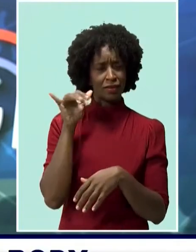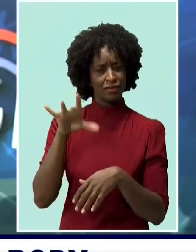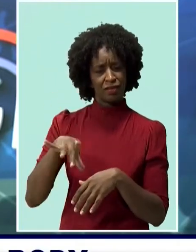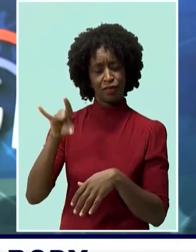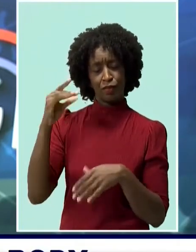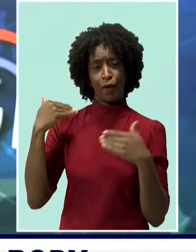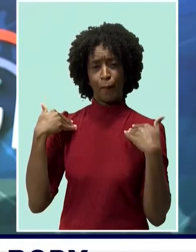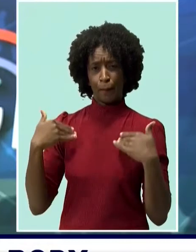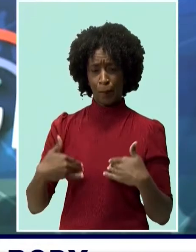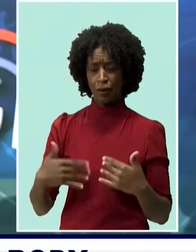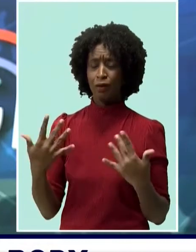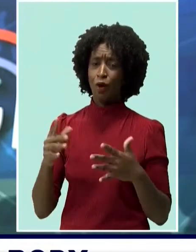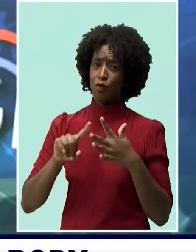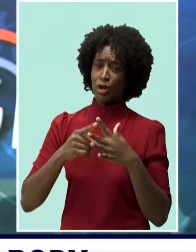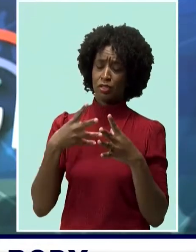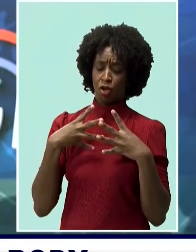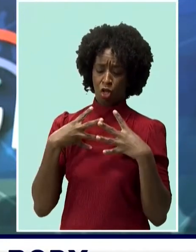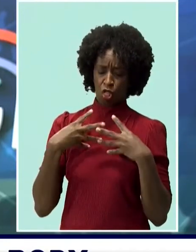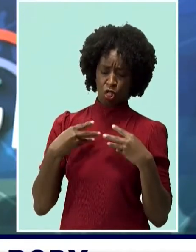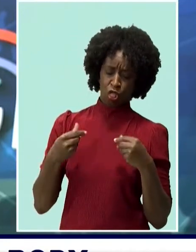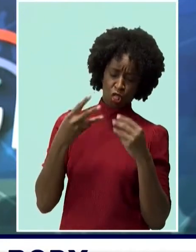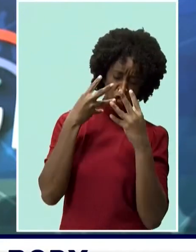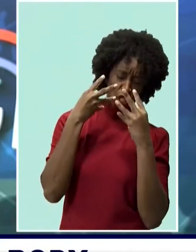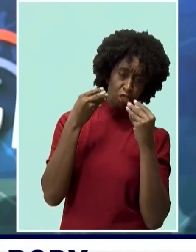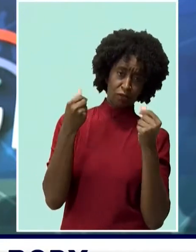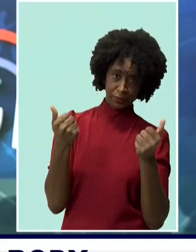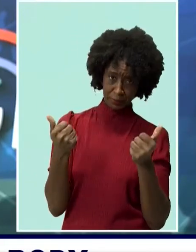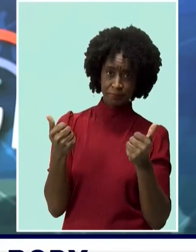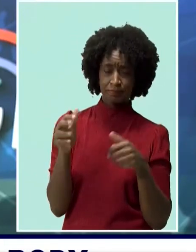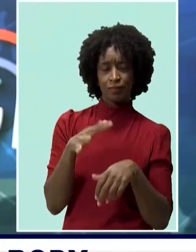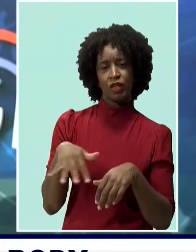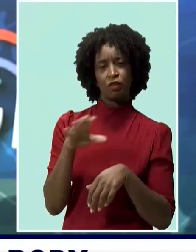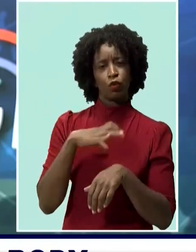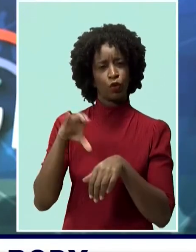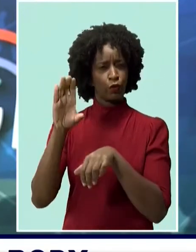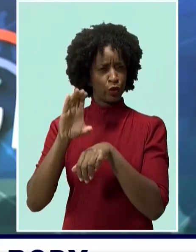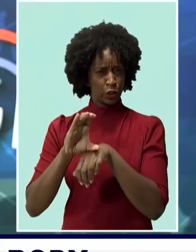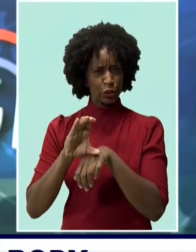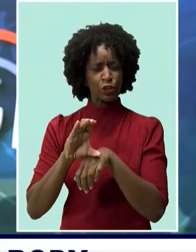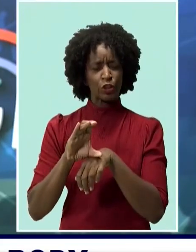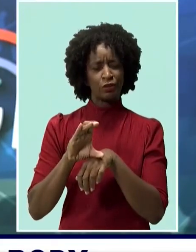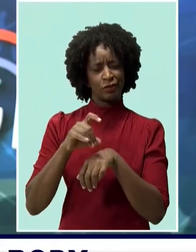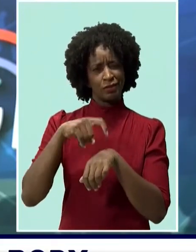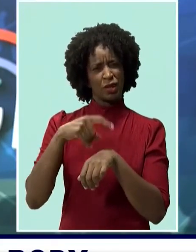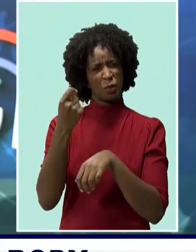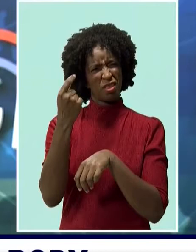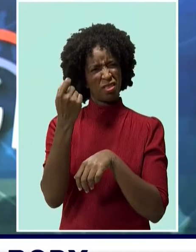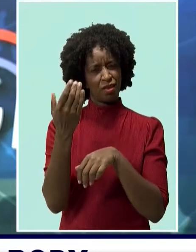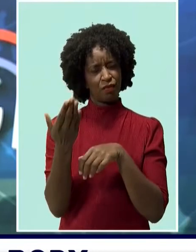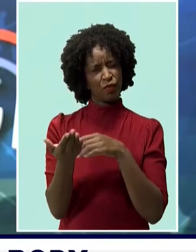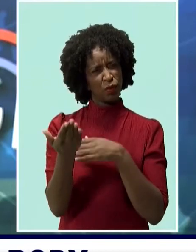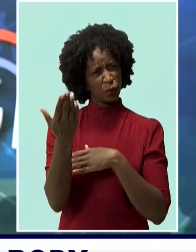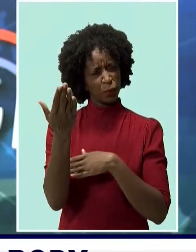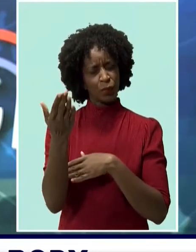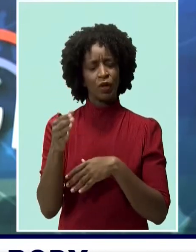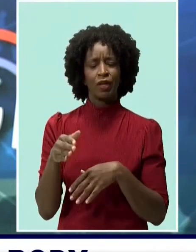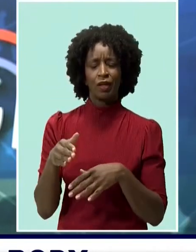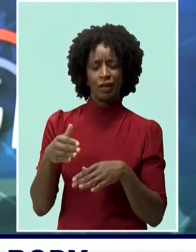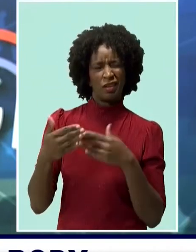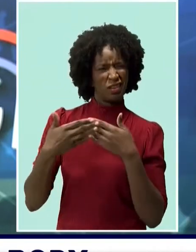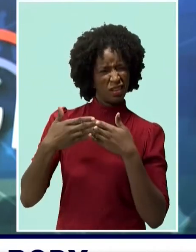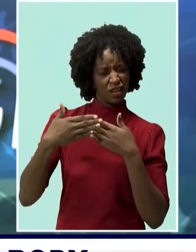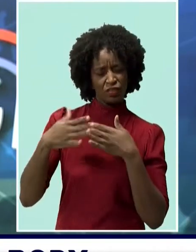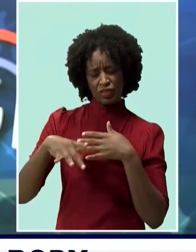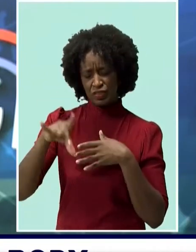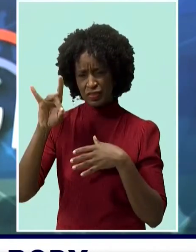was made at Kendall Hill B, Christchurch, sometime around 11 a.m. Residents reported smelling a pungent odor in an open area